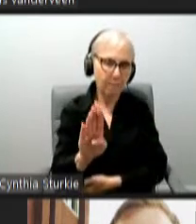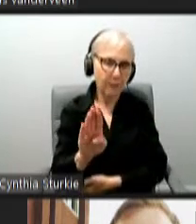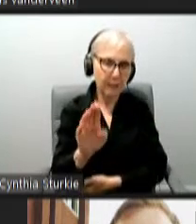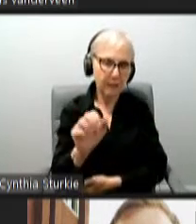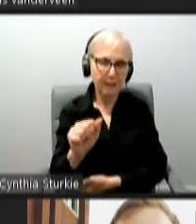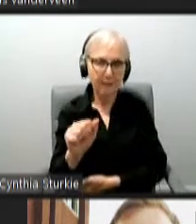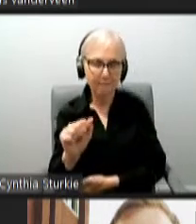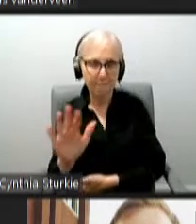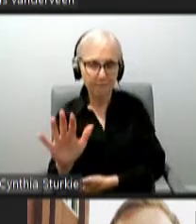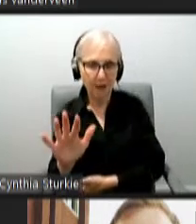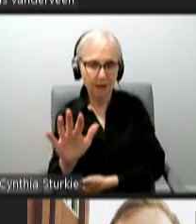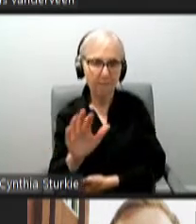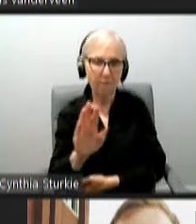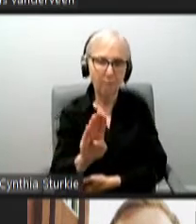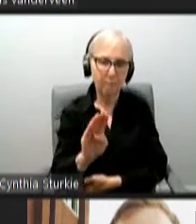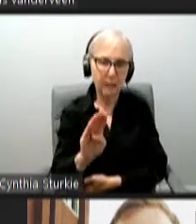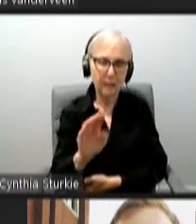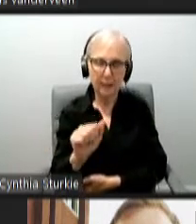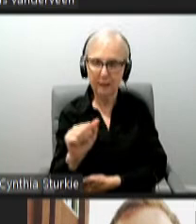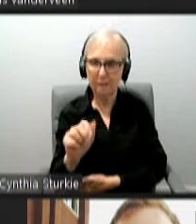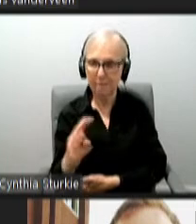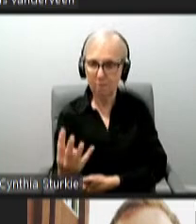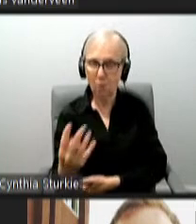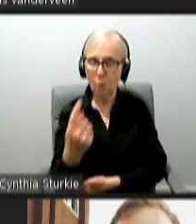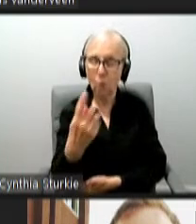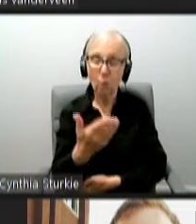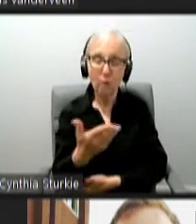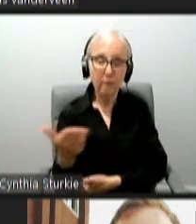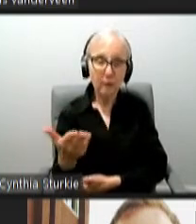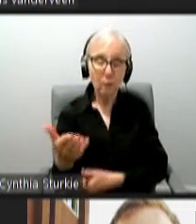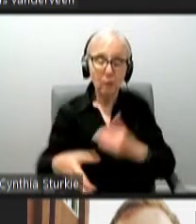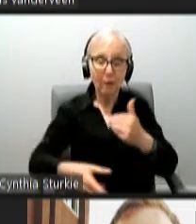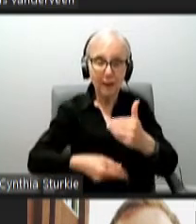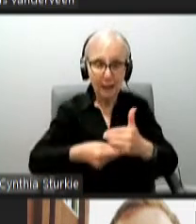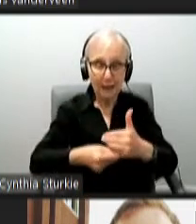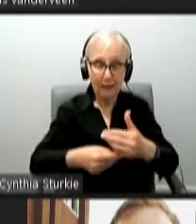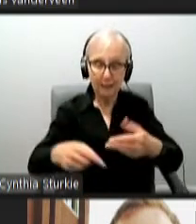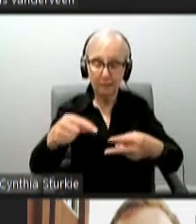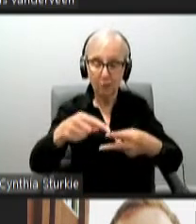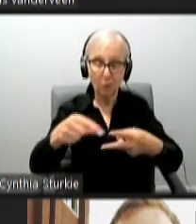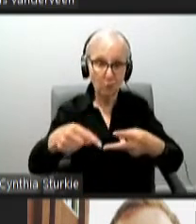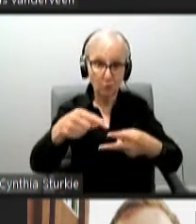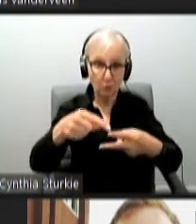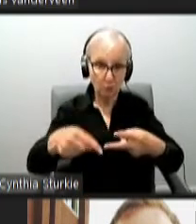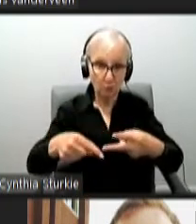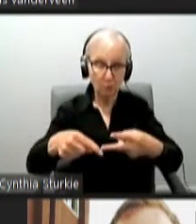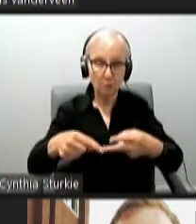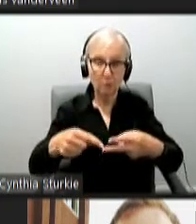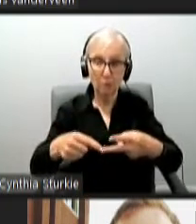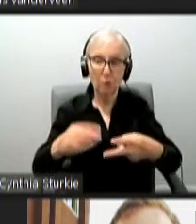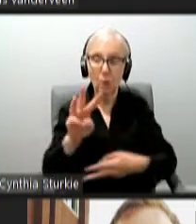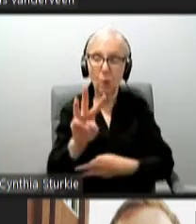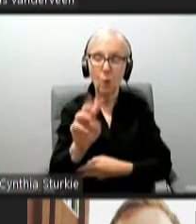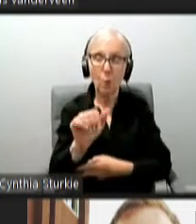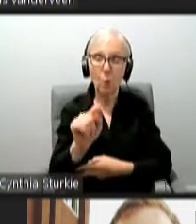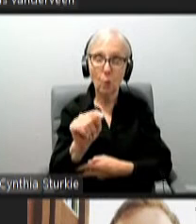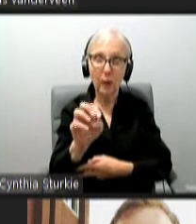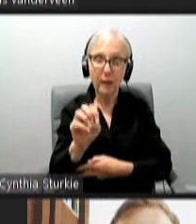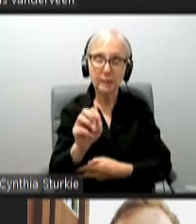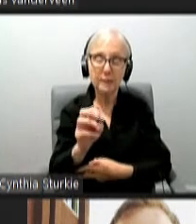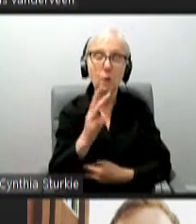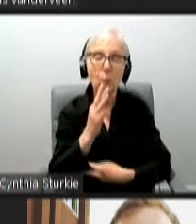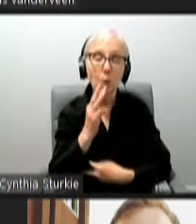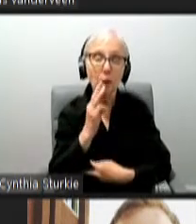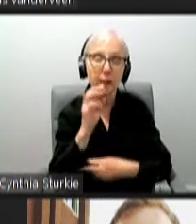occurred in the state. One thing that we are doing is adding BA4 and BA5 to our wastewater detection systems.